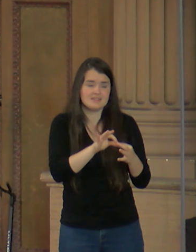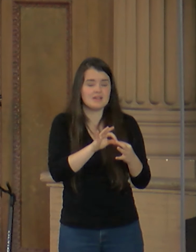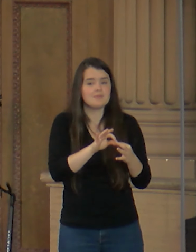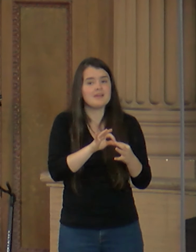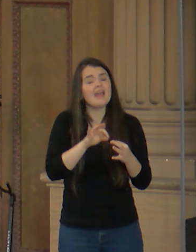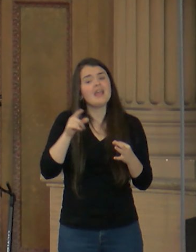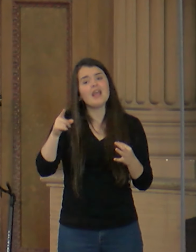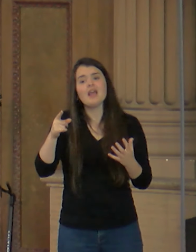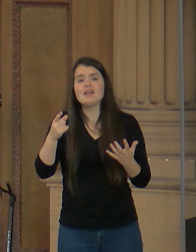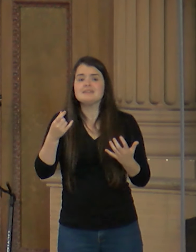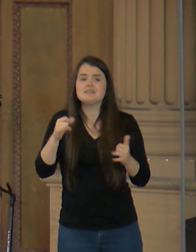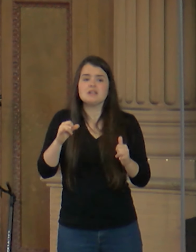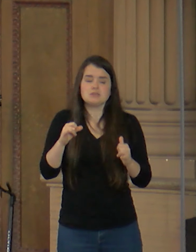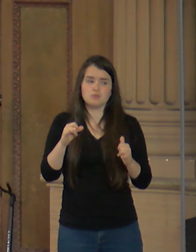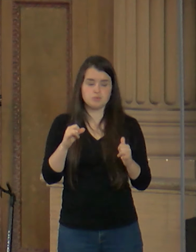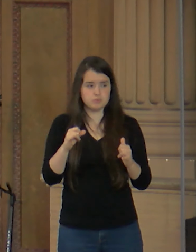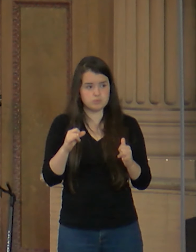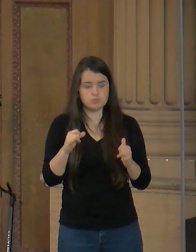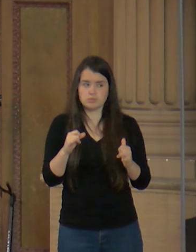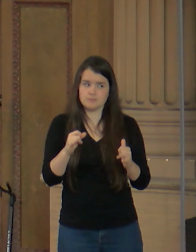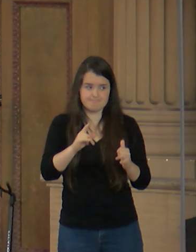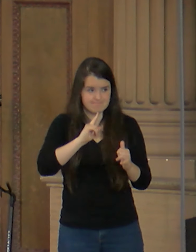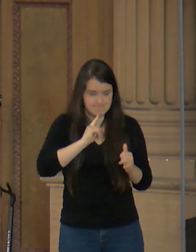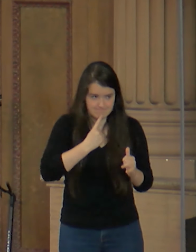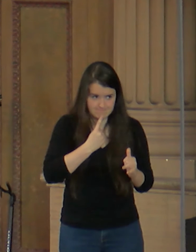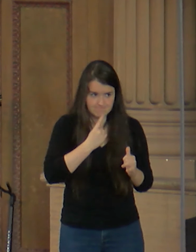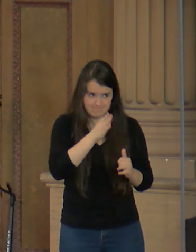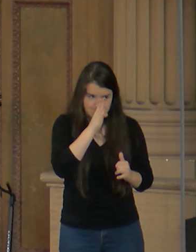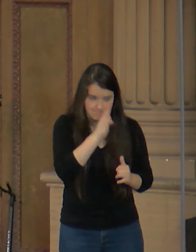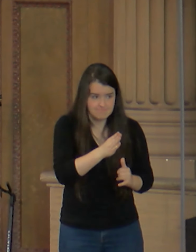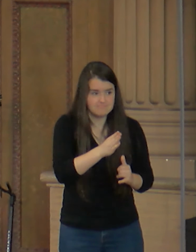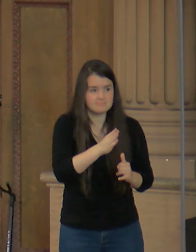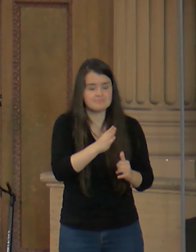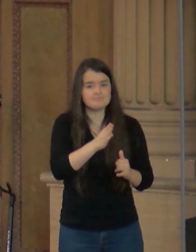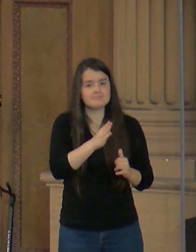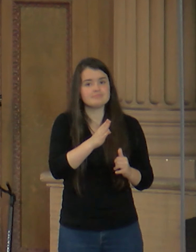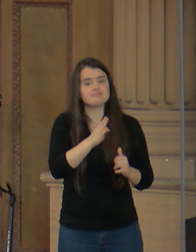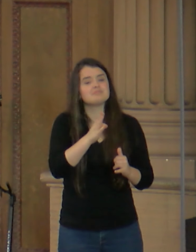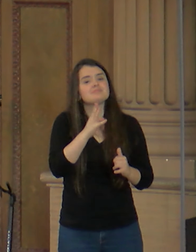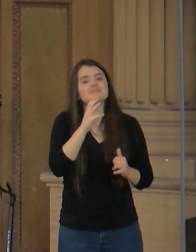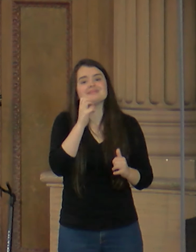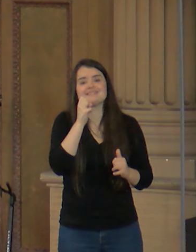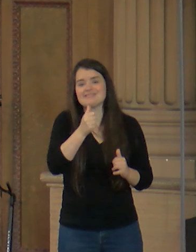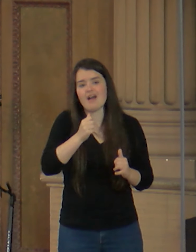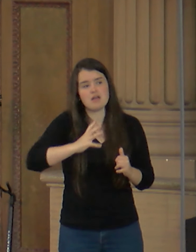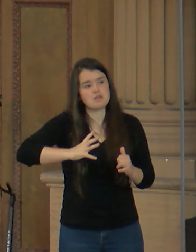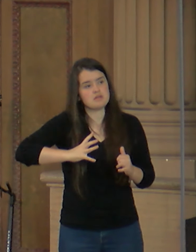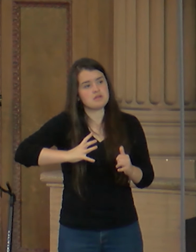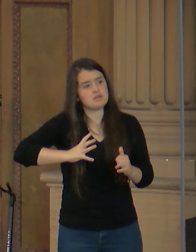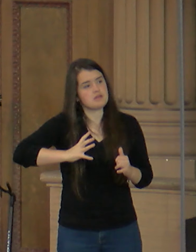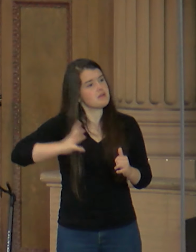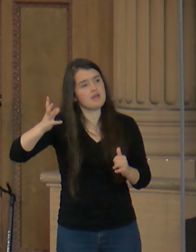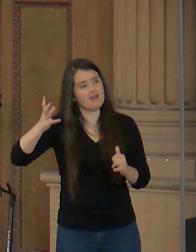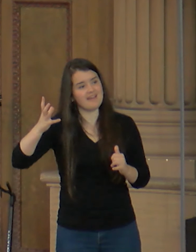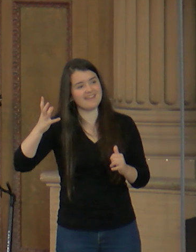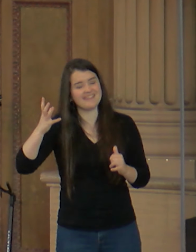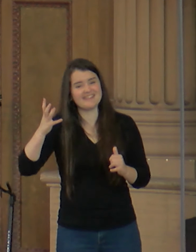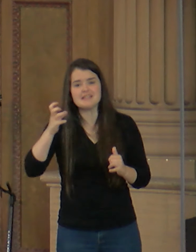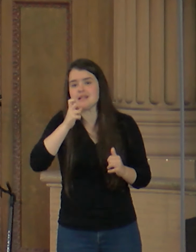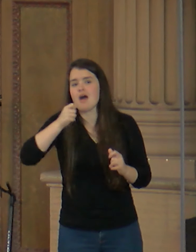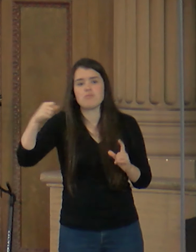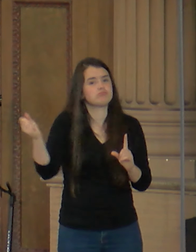not condescending. It's not harsh. He won't excuse some of the things that Job has said, but he's not at all the divine bully that